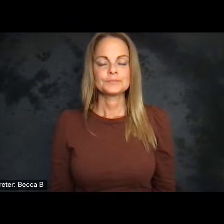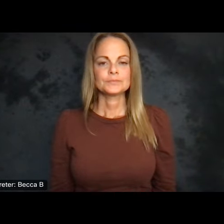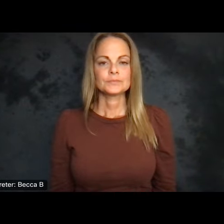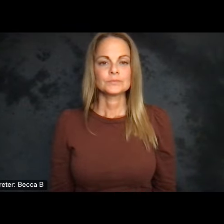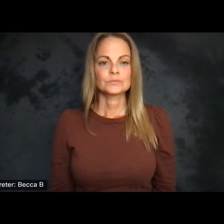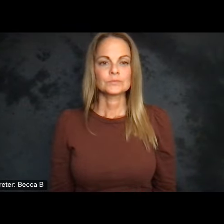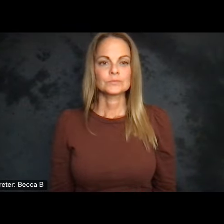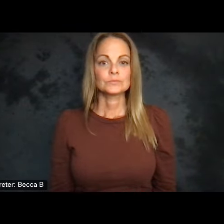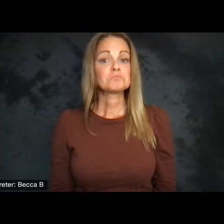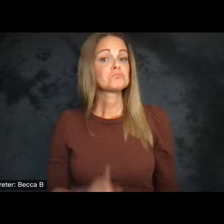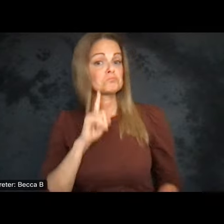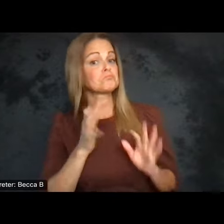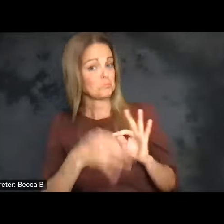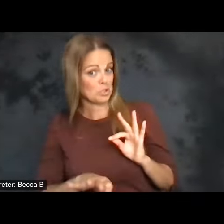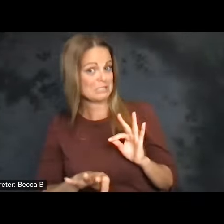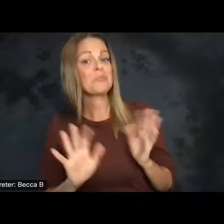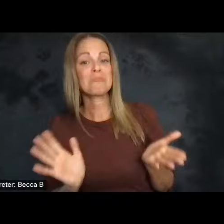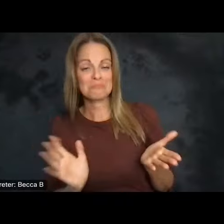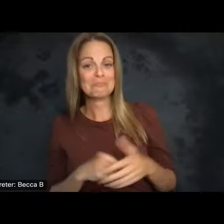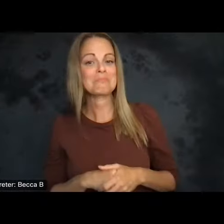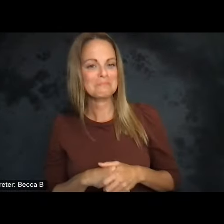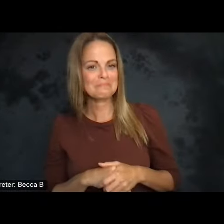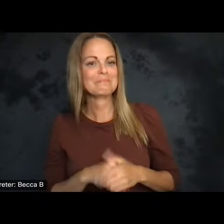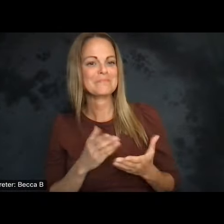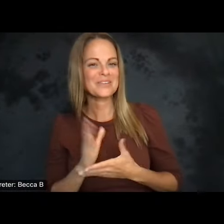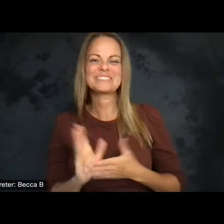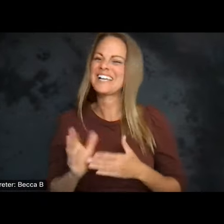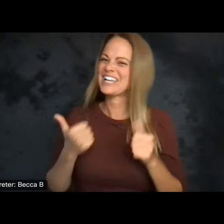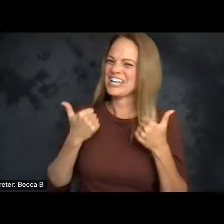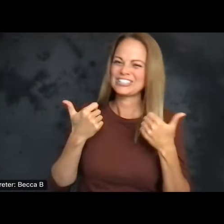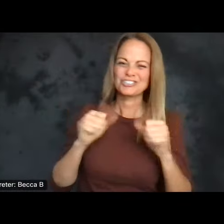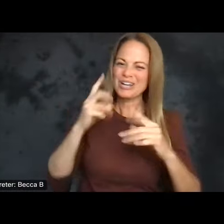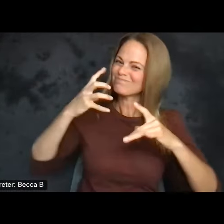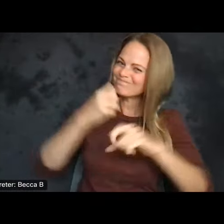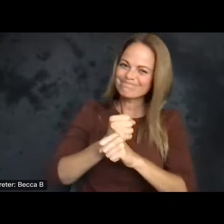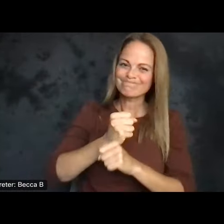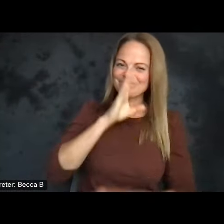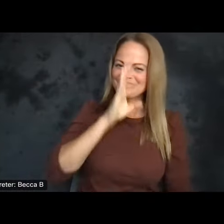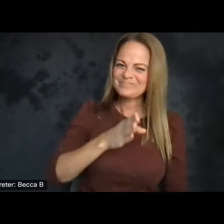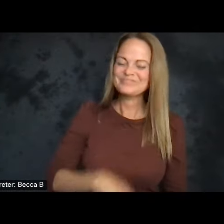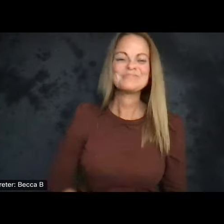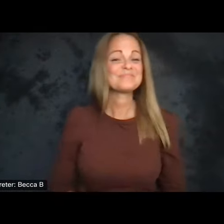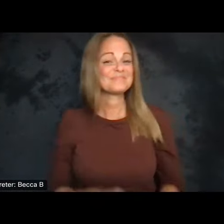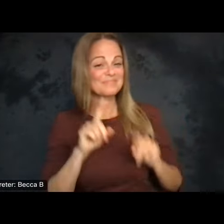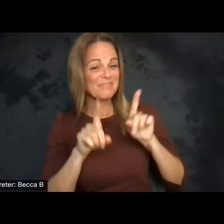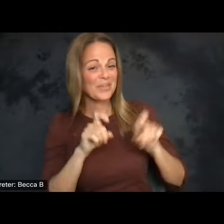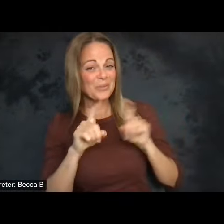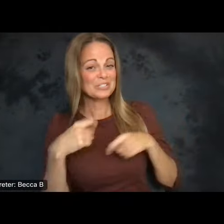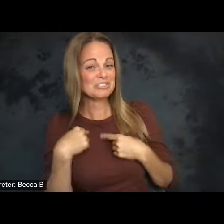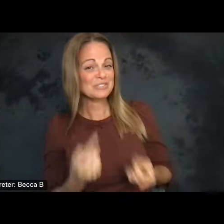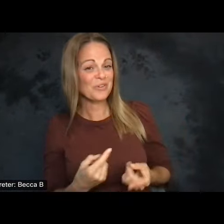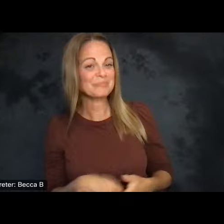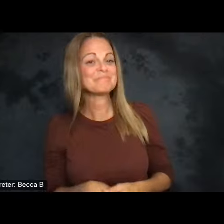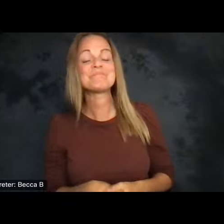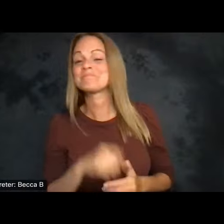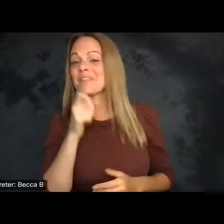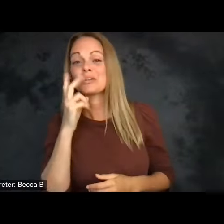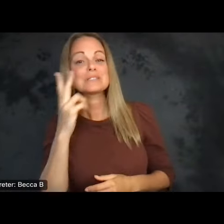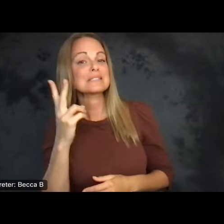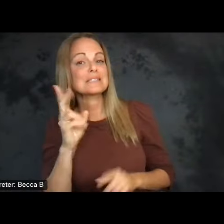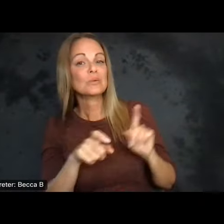That was pretty simple. All right. Try to keep it concise. There you go. Any questions so far, committee? Not seeing any. If you want